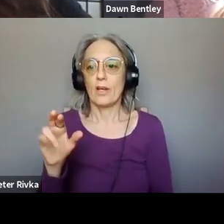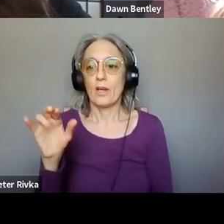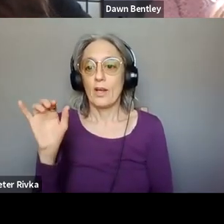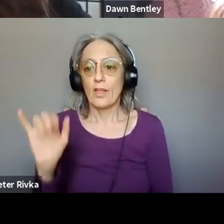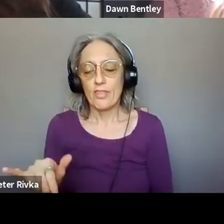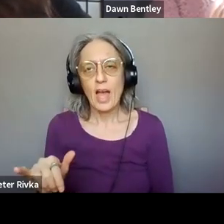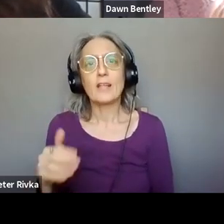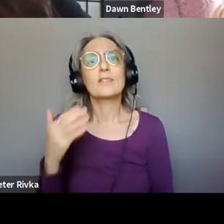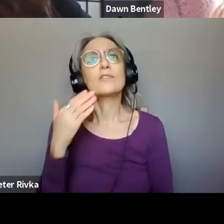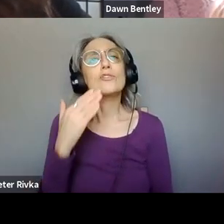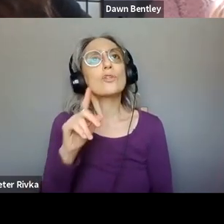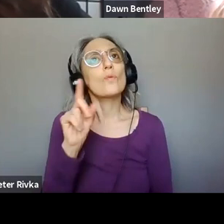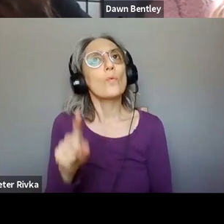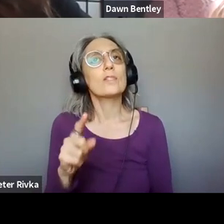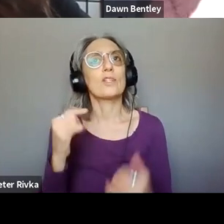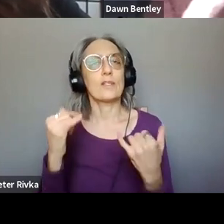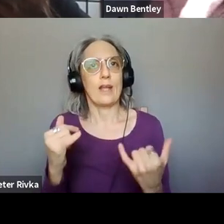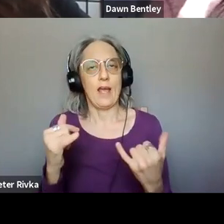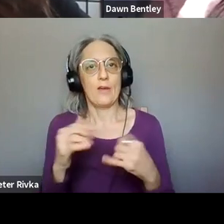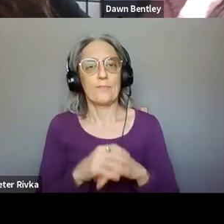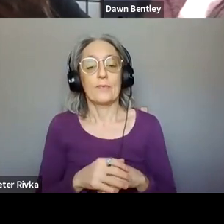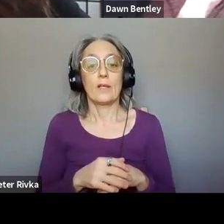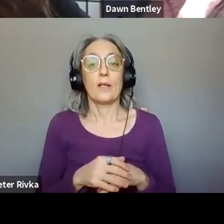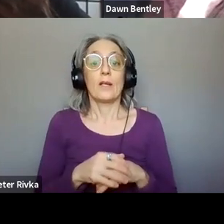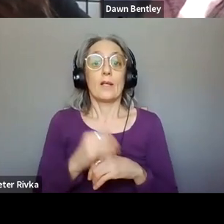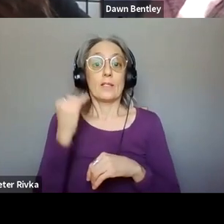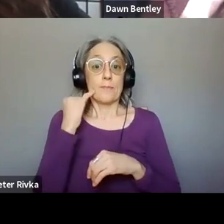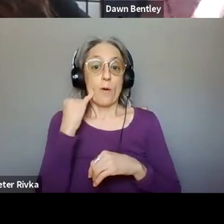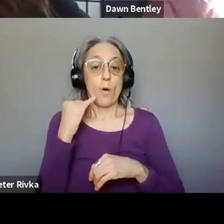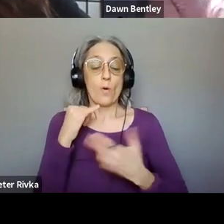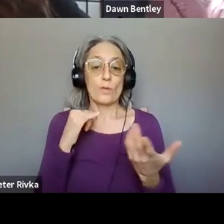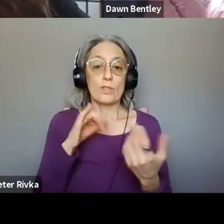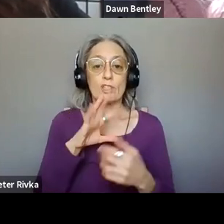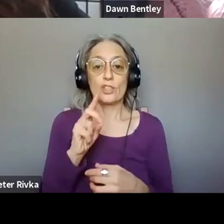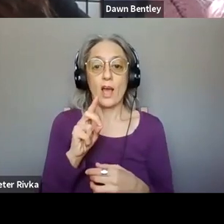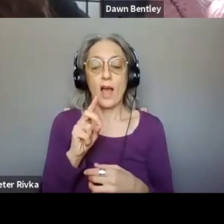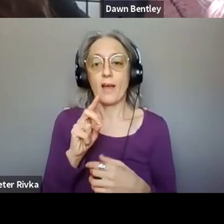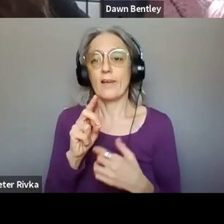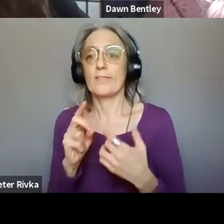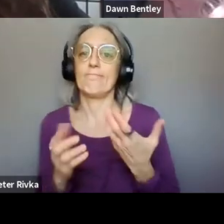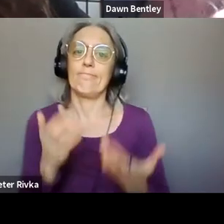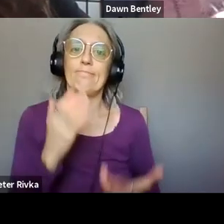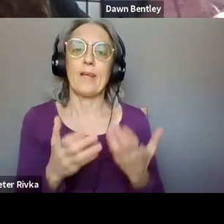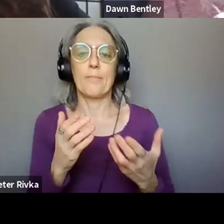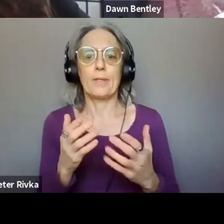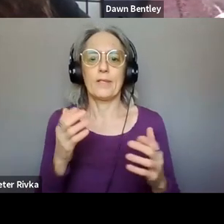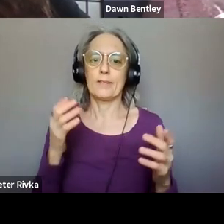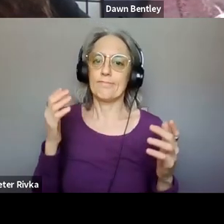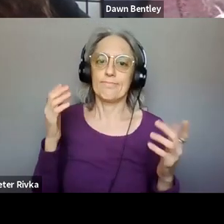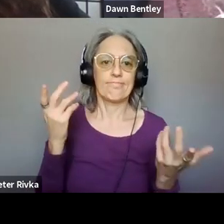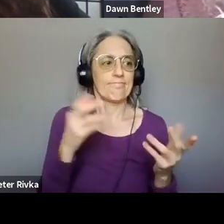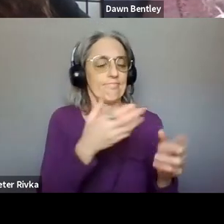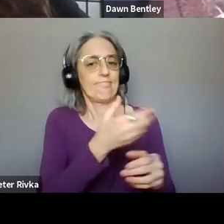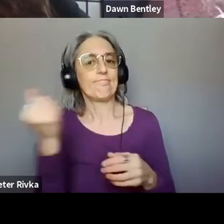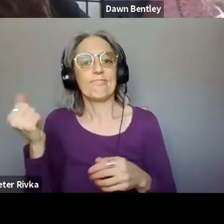If a child is involved with the criminal justice system. Is having guardianship